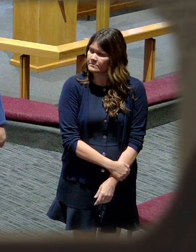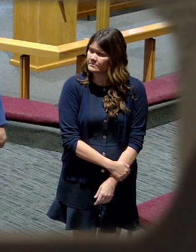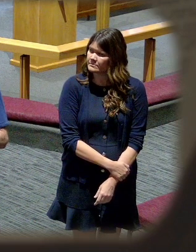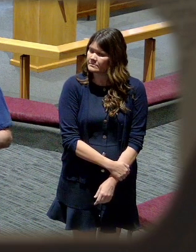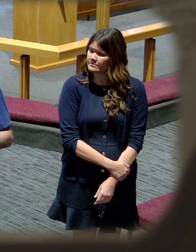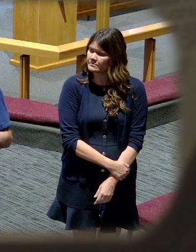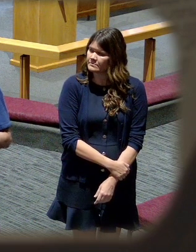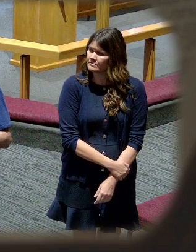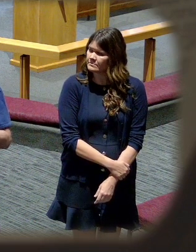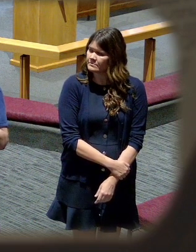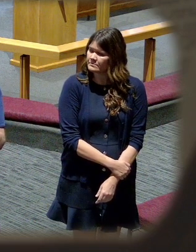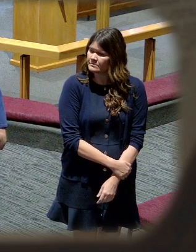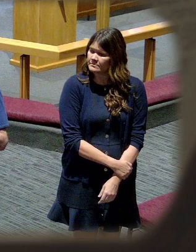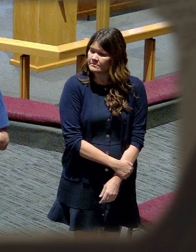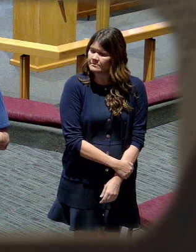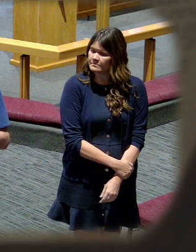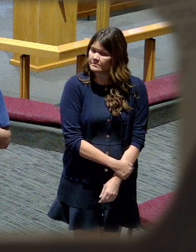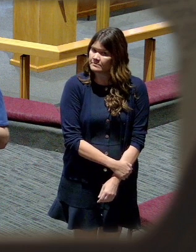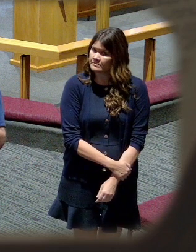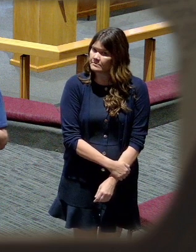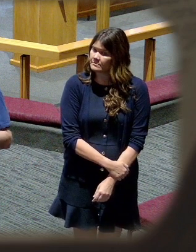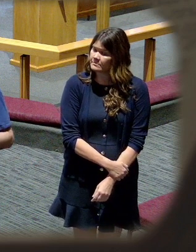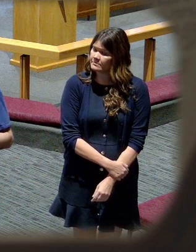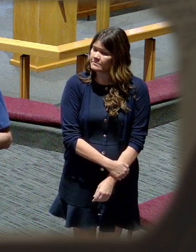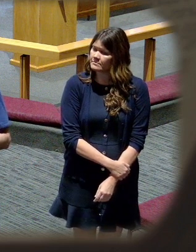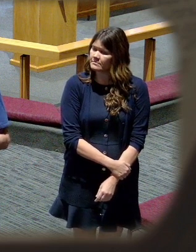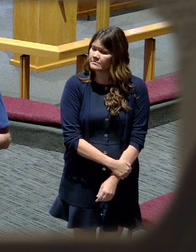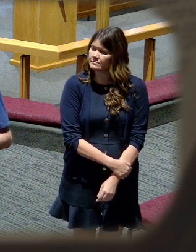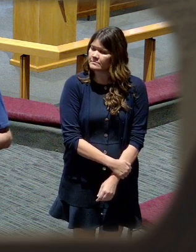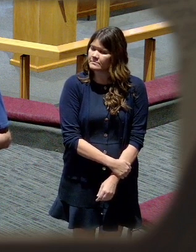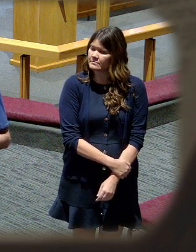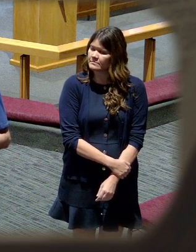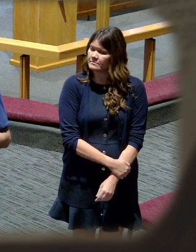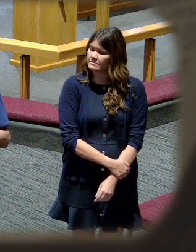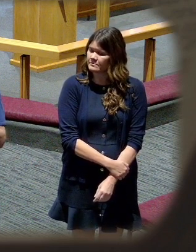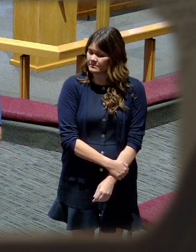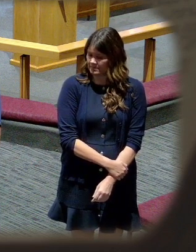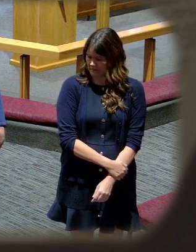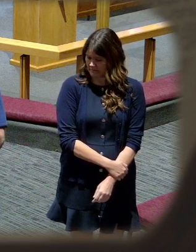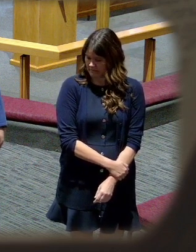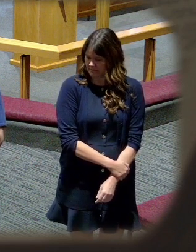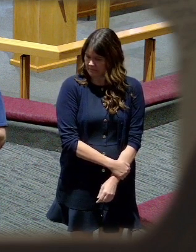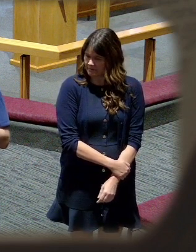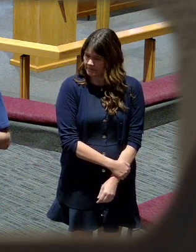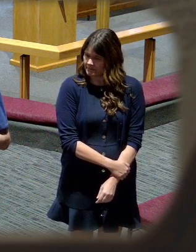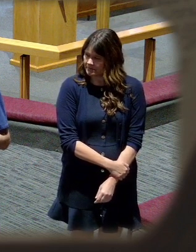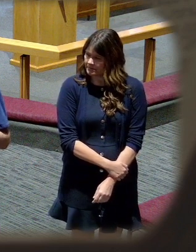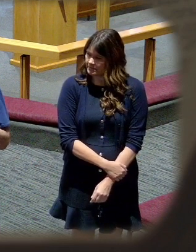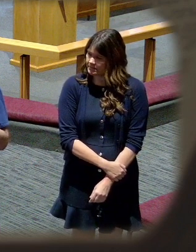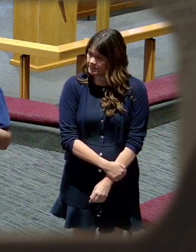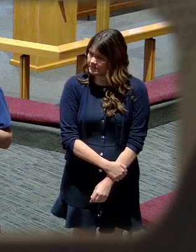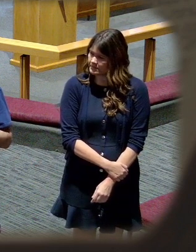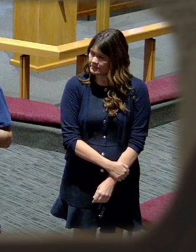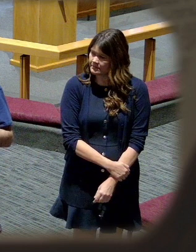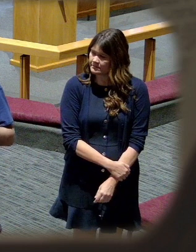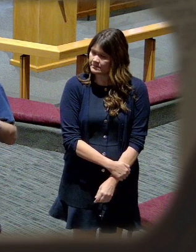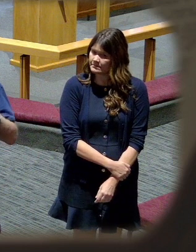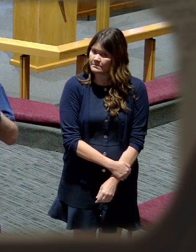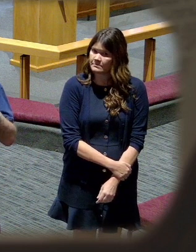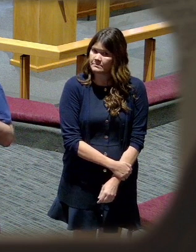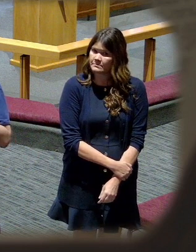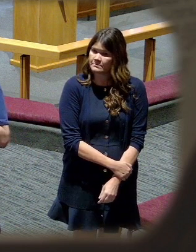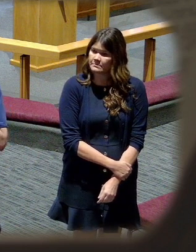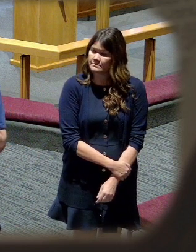devil, not with gold or silver, but with His holy precious blood, and with His